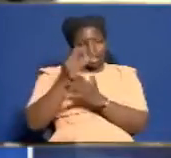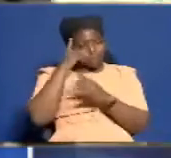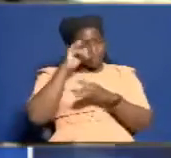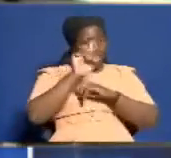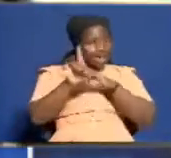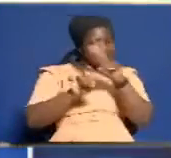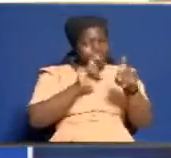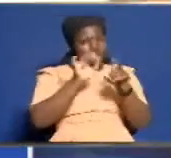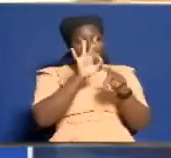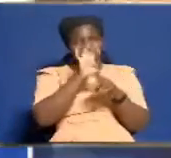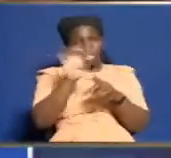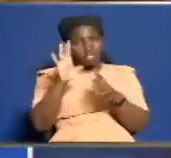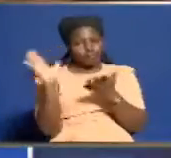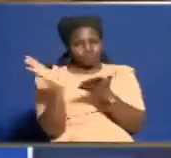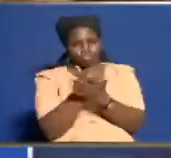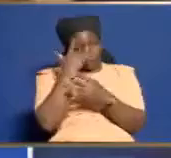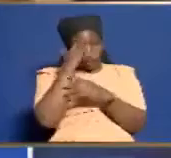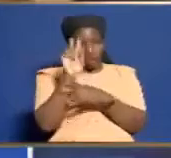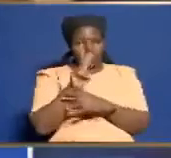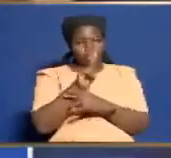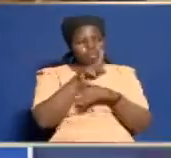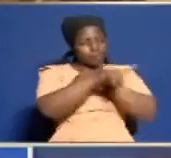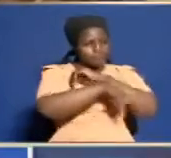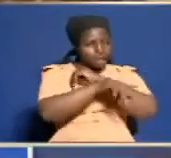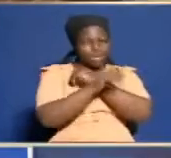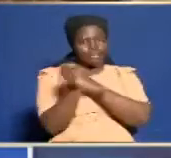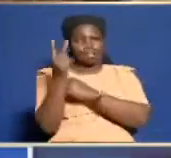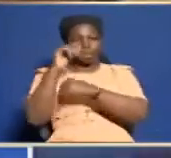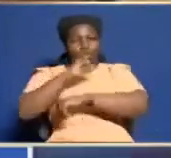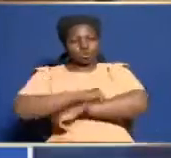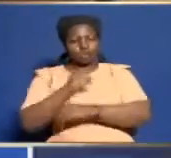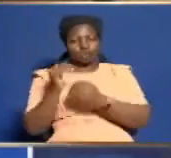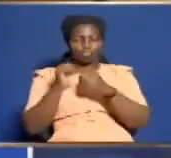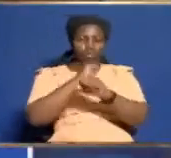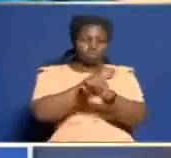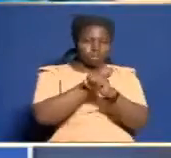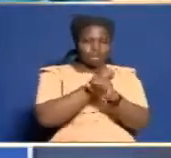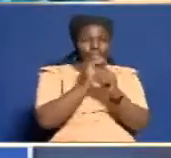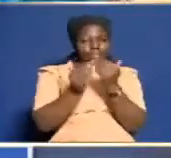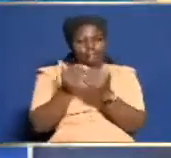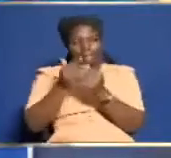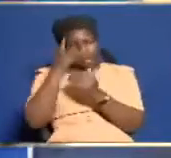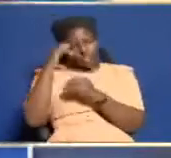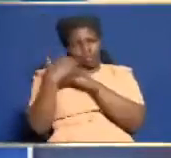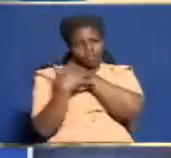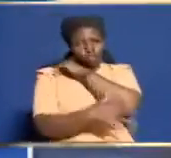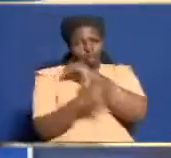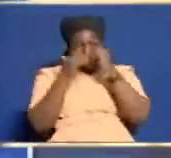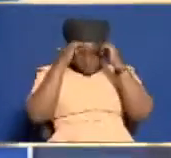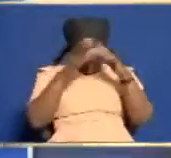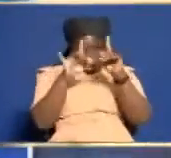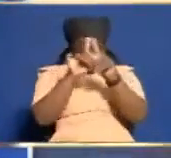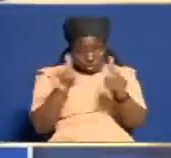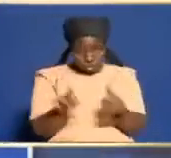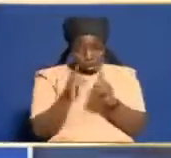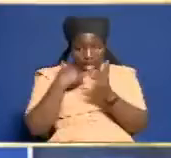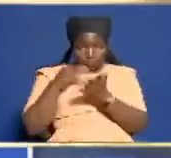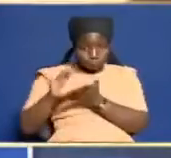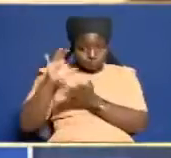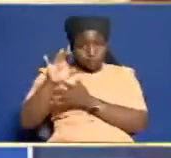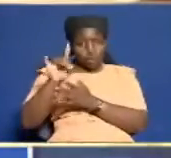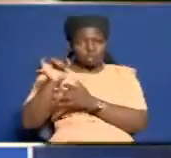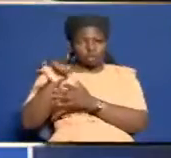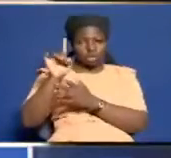fee waivers for both primary and secondary schools to cushion vulnerable students. The government has also set aside